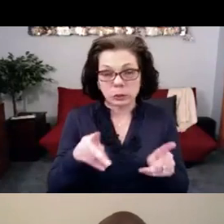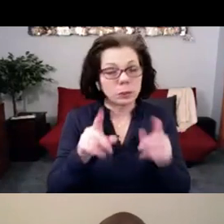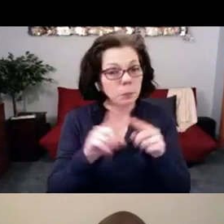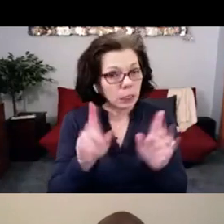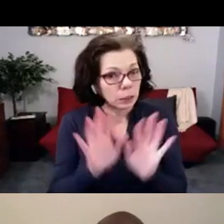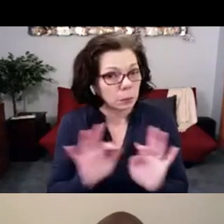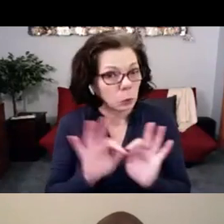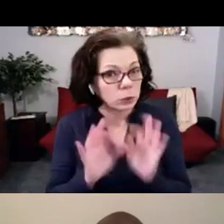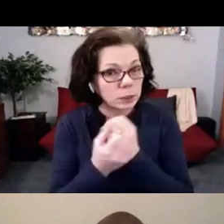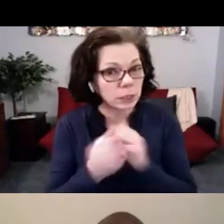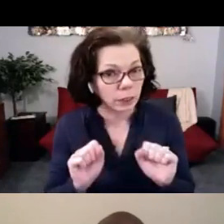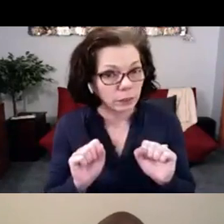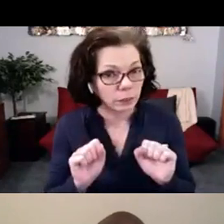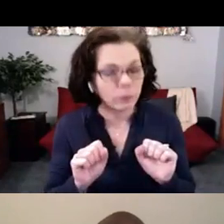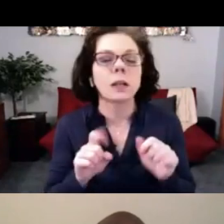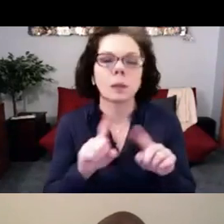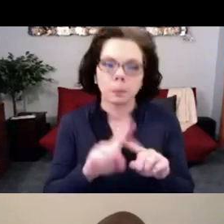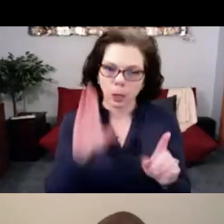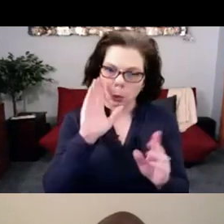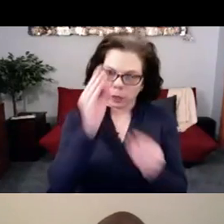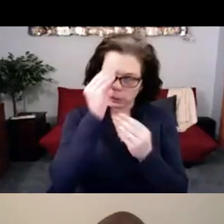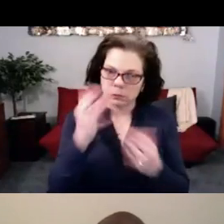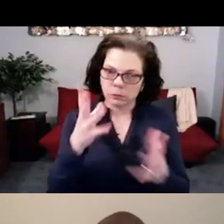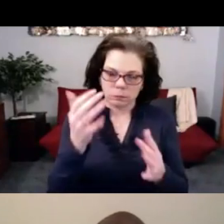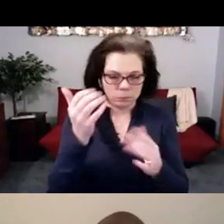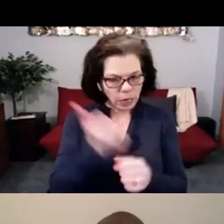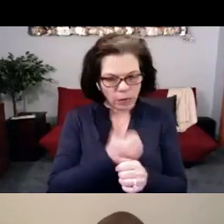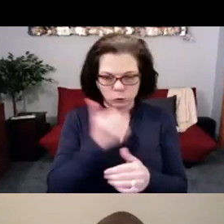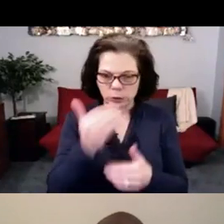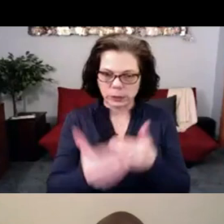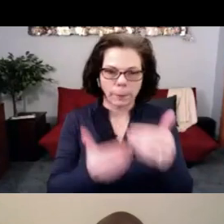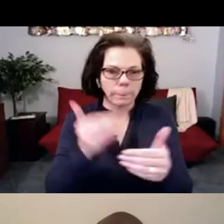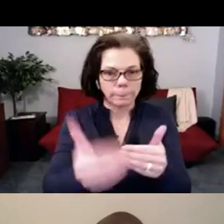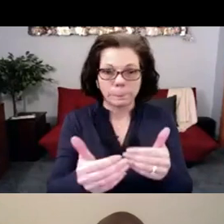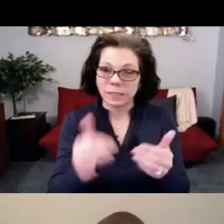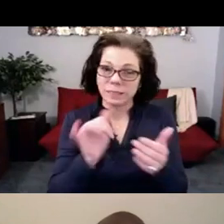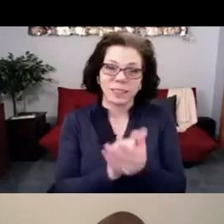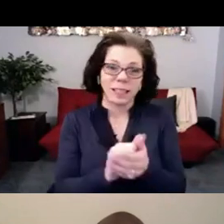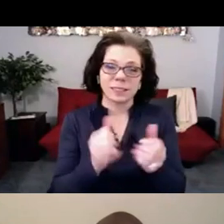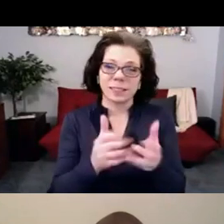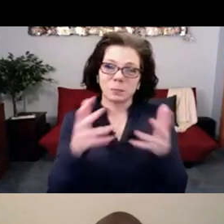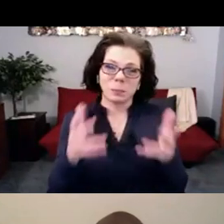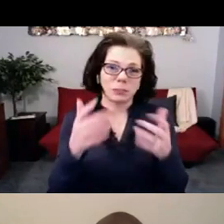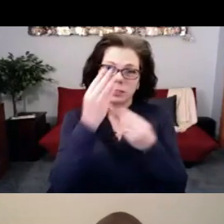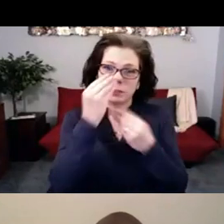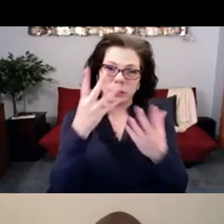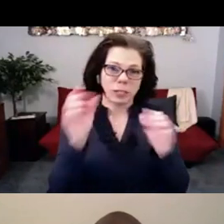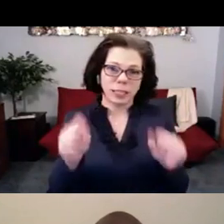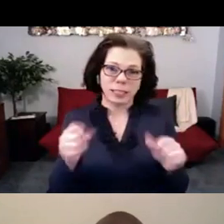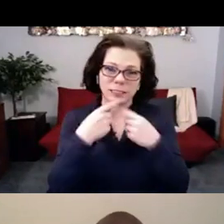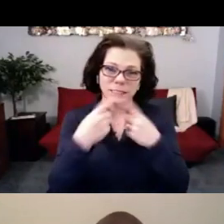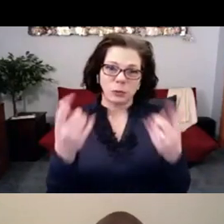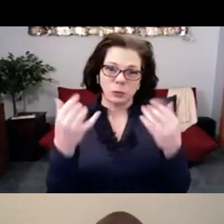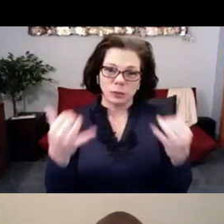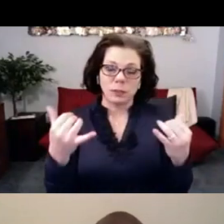we'll make sure that we can update you every step of the way. That's probably as much information as we can give you right now. If you